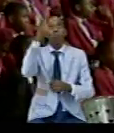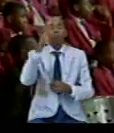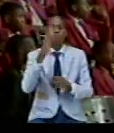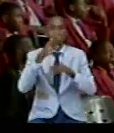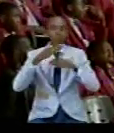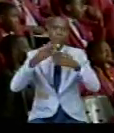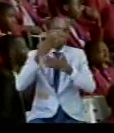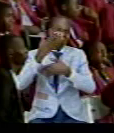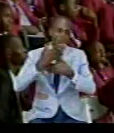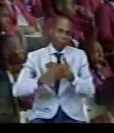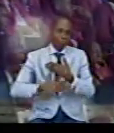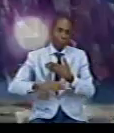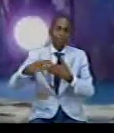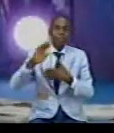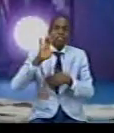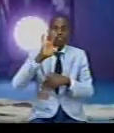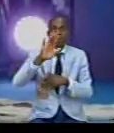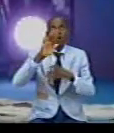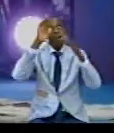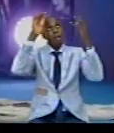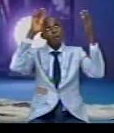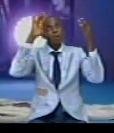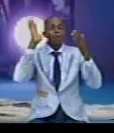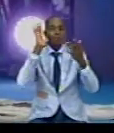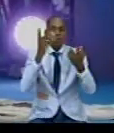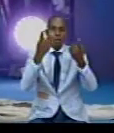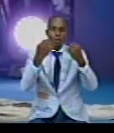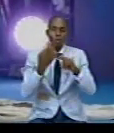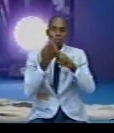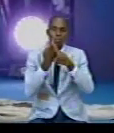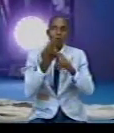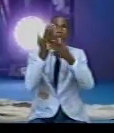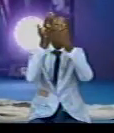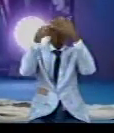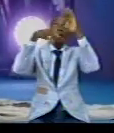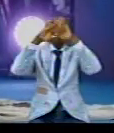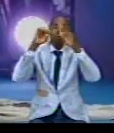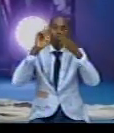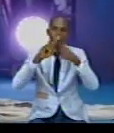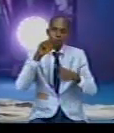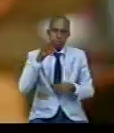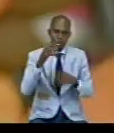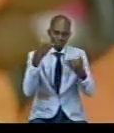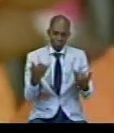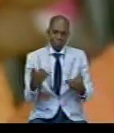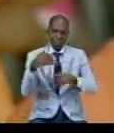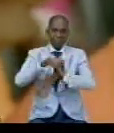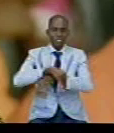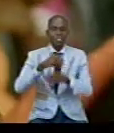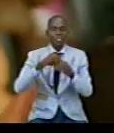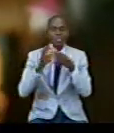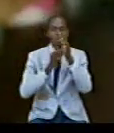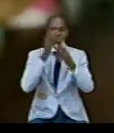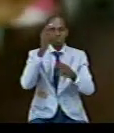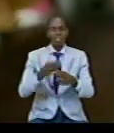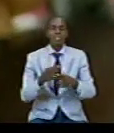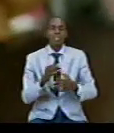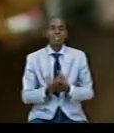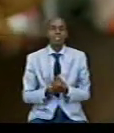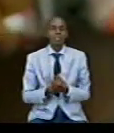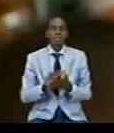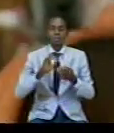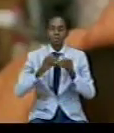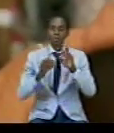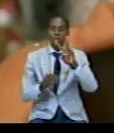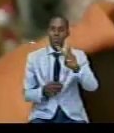your expectation will come from heaven to you tonight in Jesus' name. Number two,